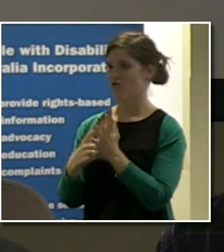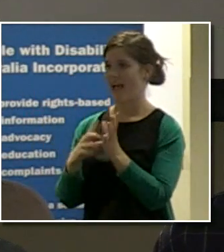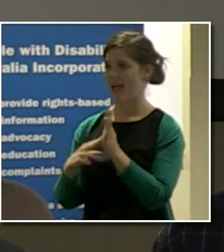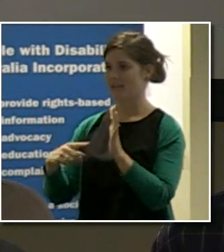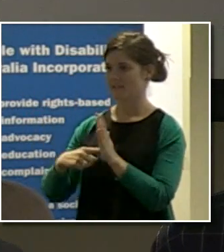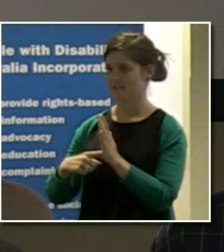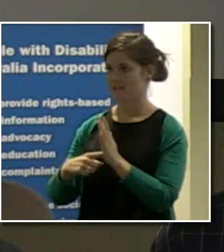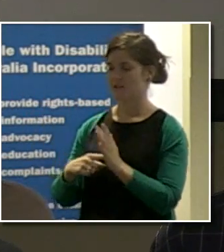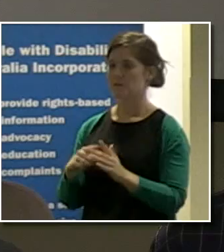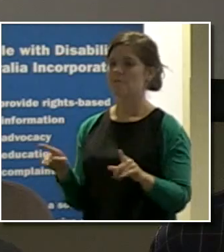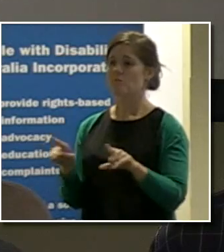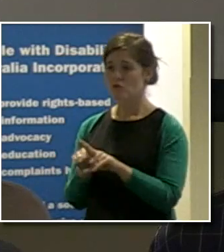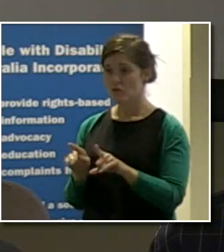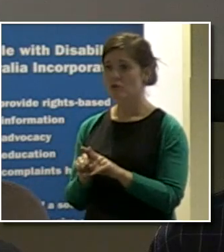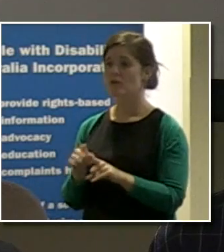makes me slightly less